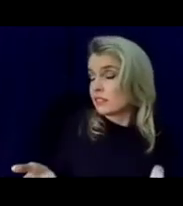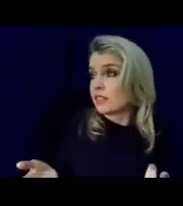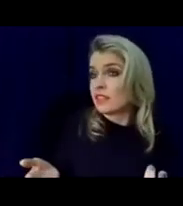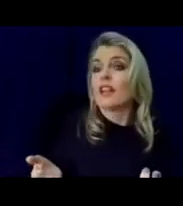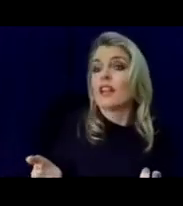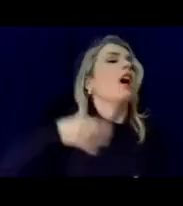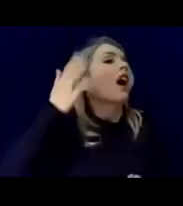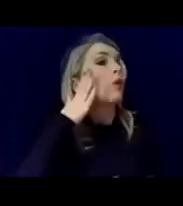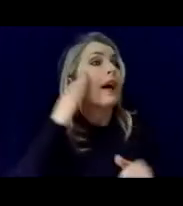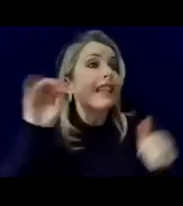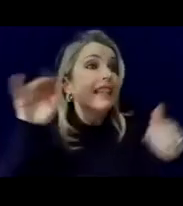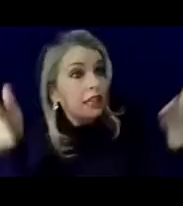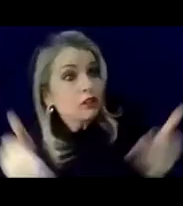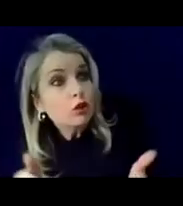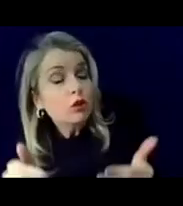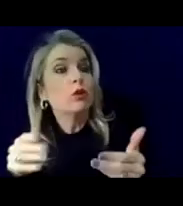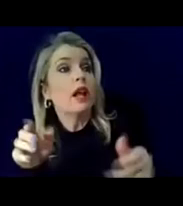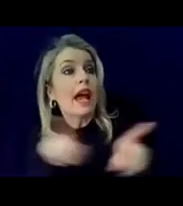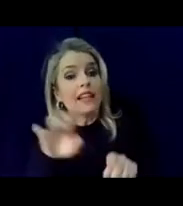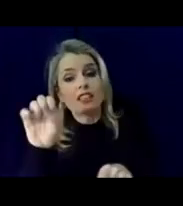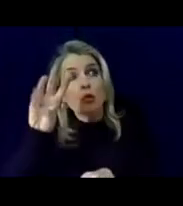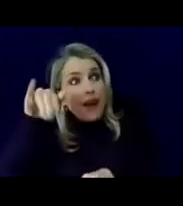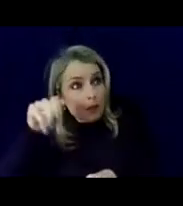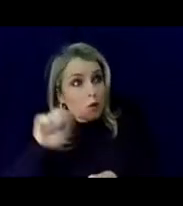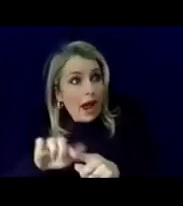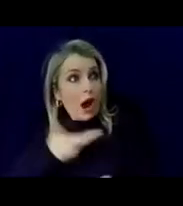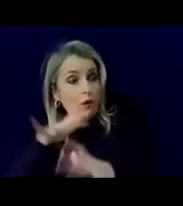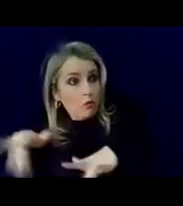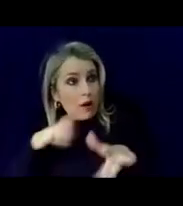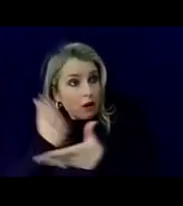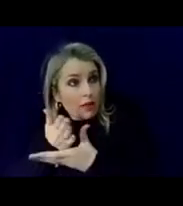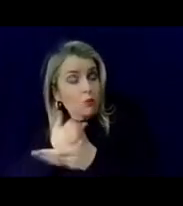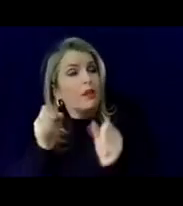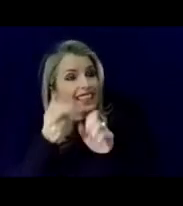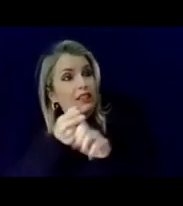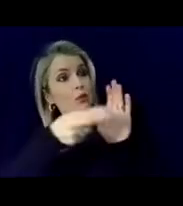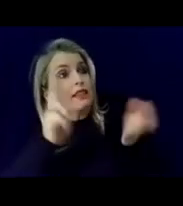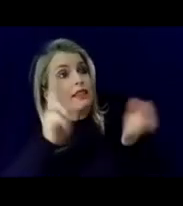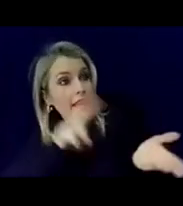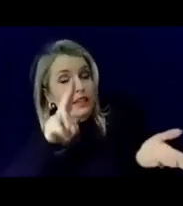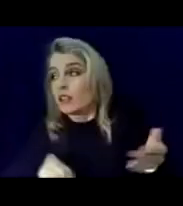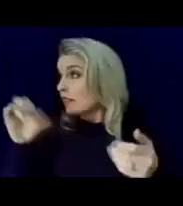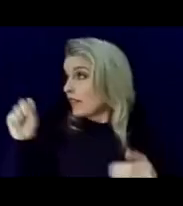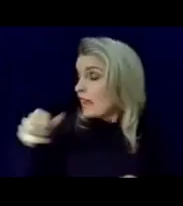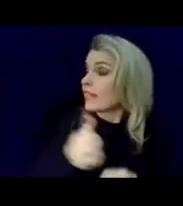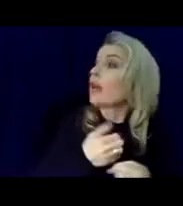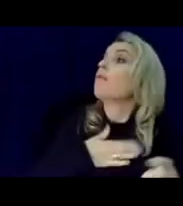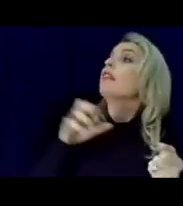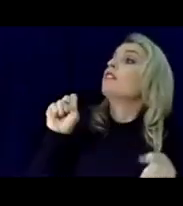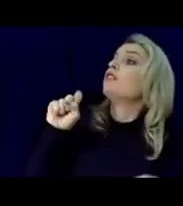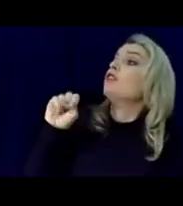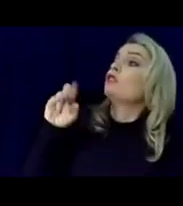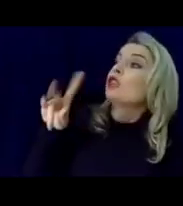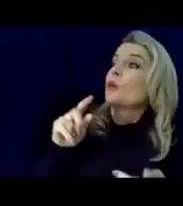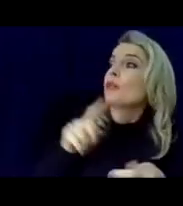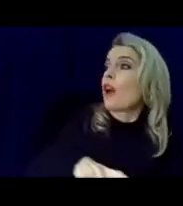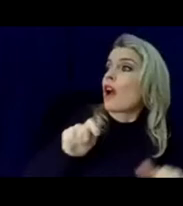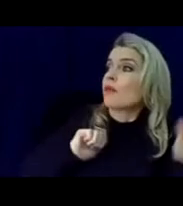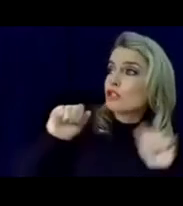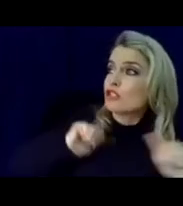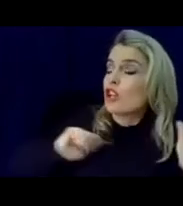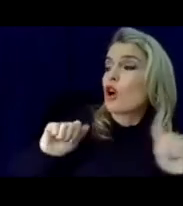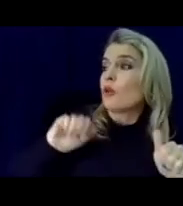I can introduce you at Swayomi. We can get you signed, fam. Yeah? Get me studio time, shows,